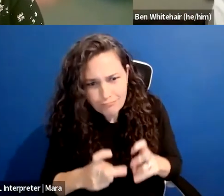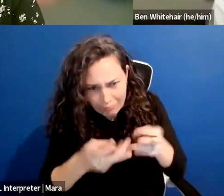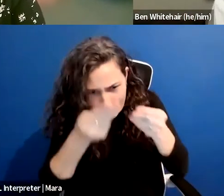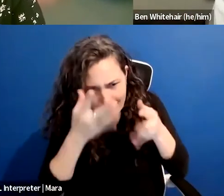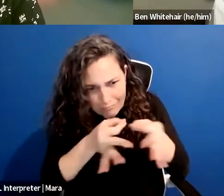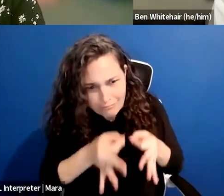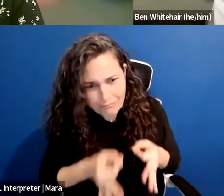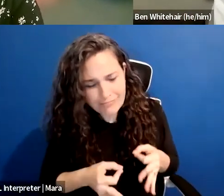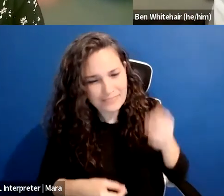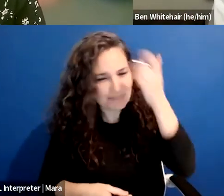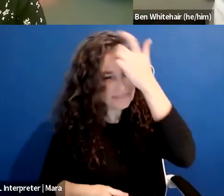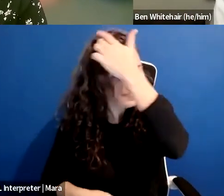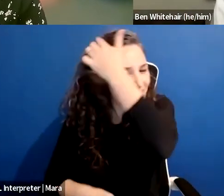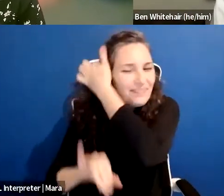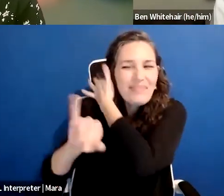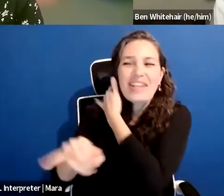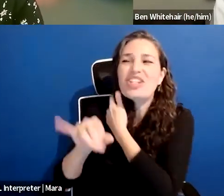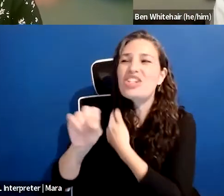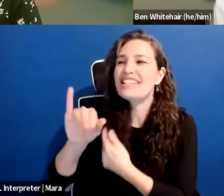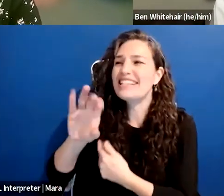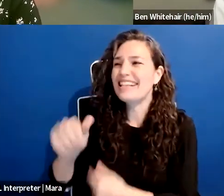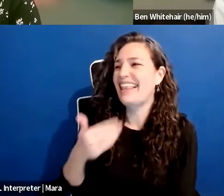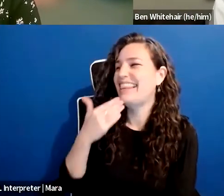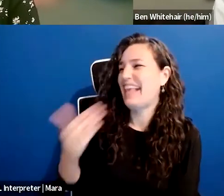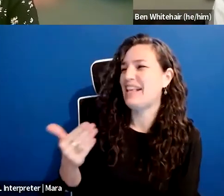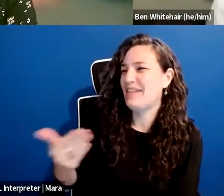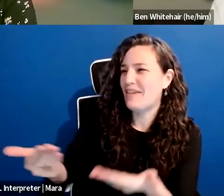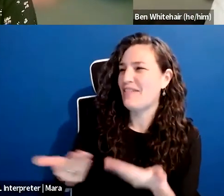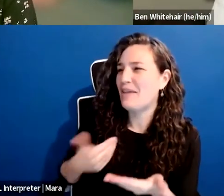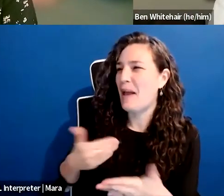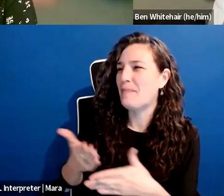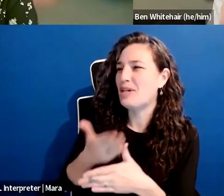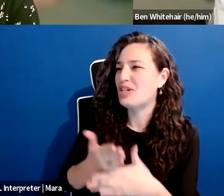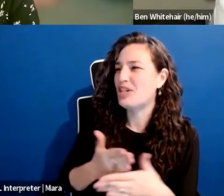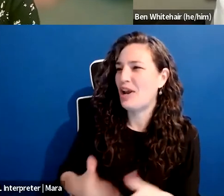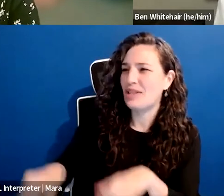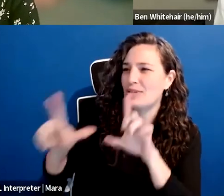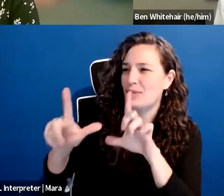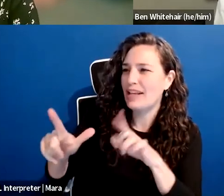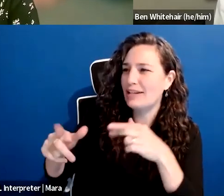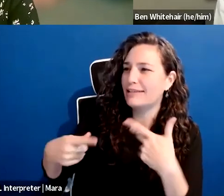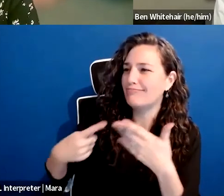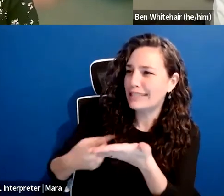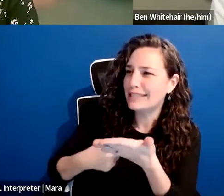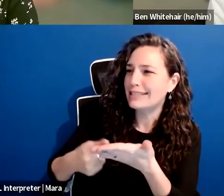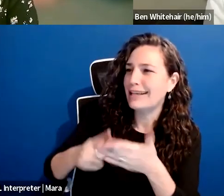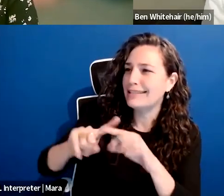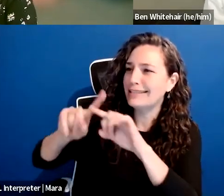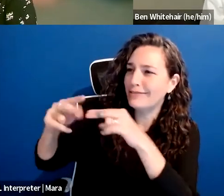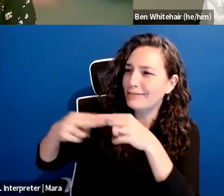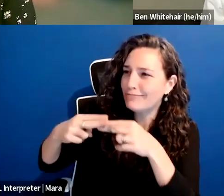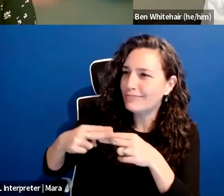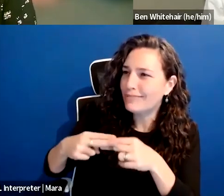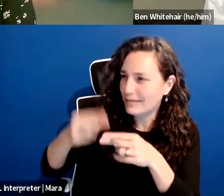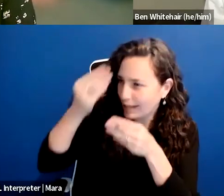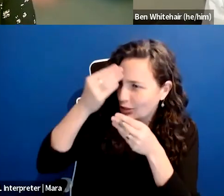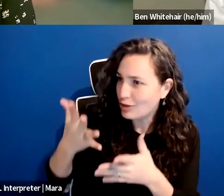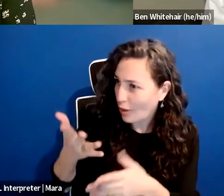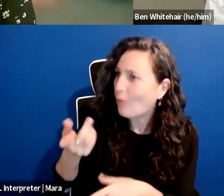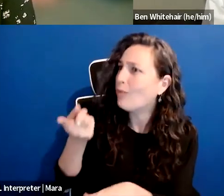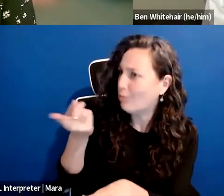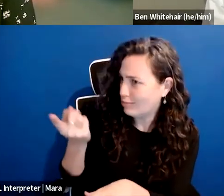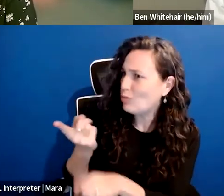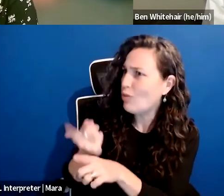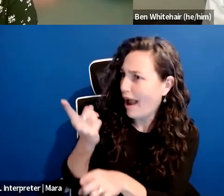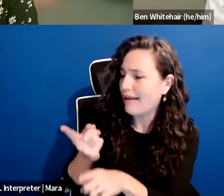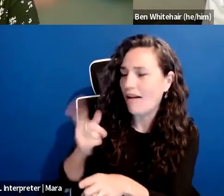thank you so much for having me, Ben. I'm going to share my screen and go through some slides so we can talk about all of those things that you so rightly said everyone